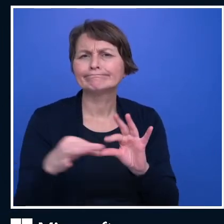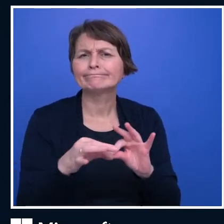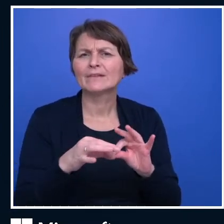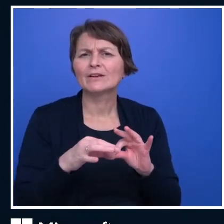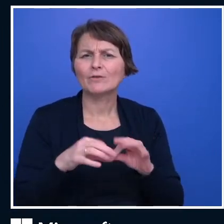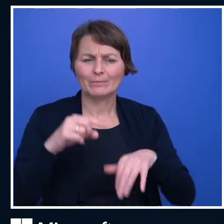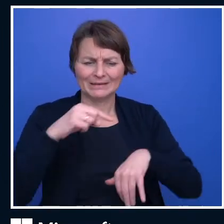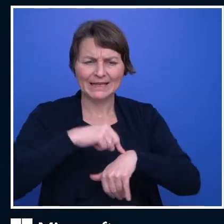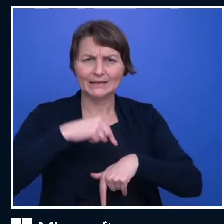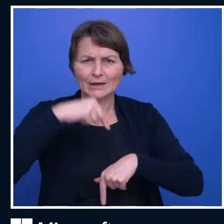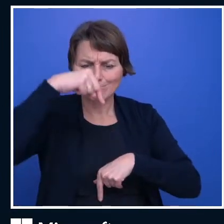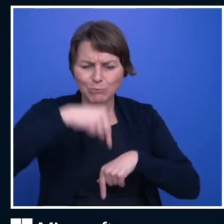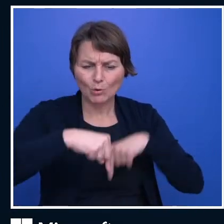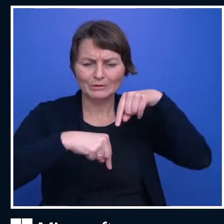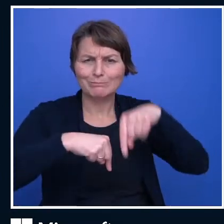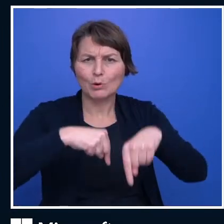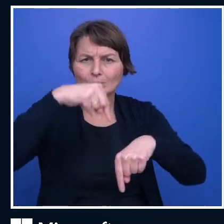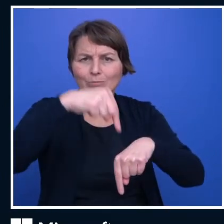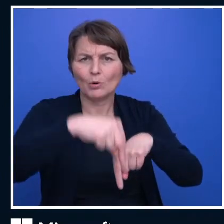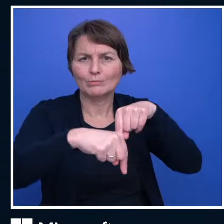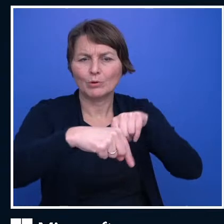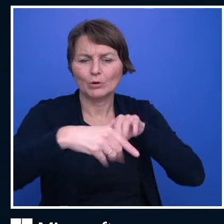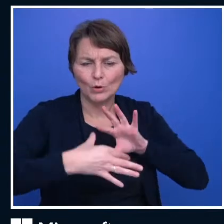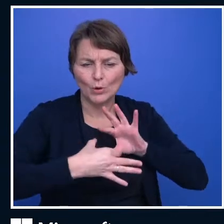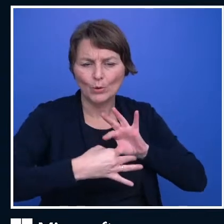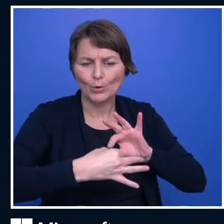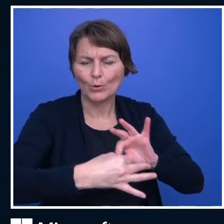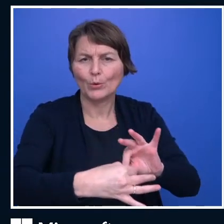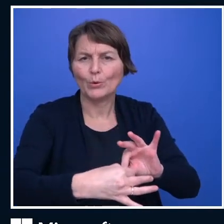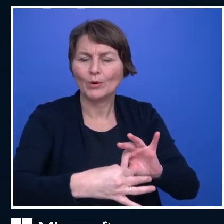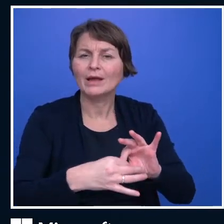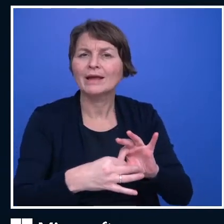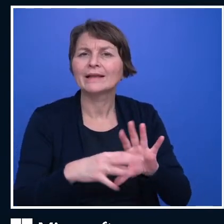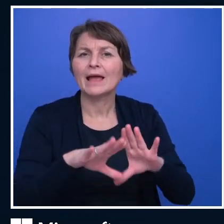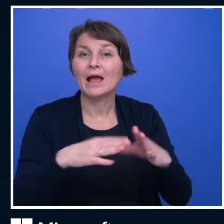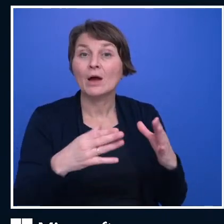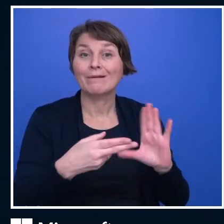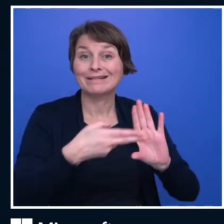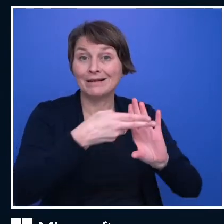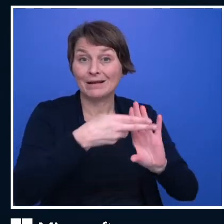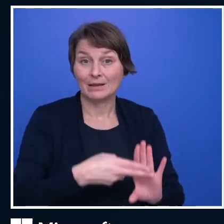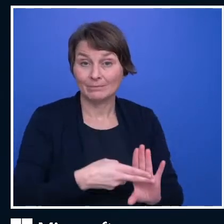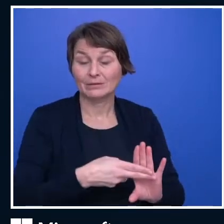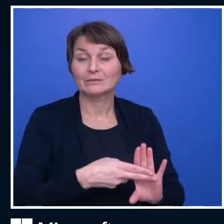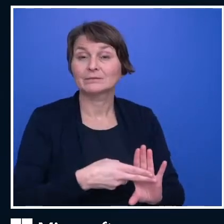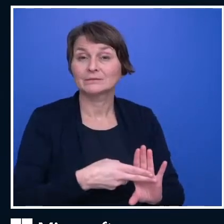corresponding coefficient values. And the labels would consist of